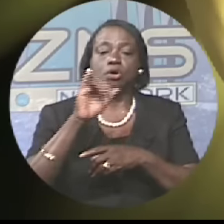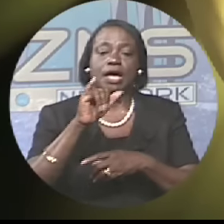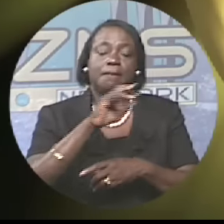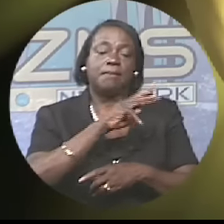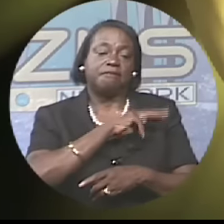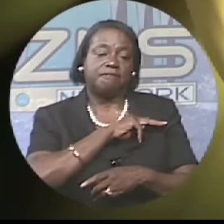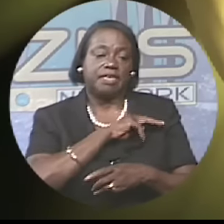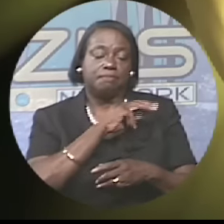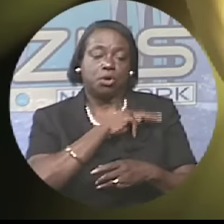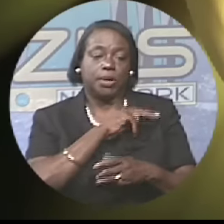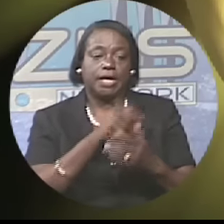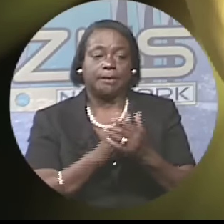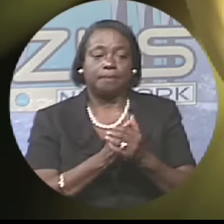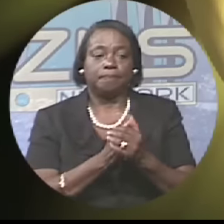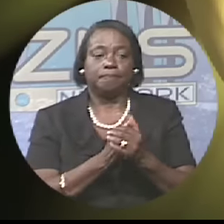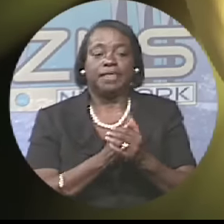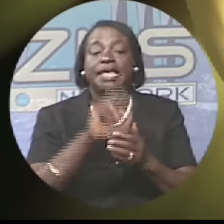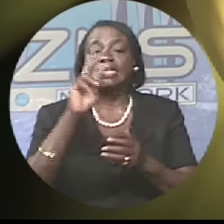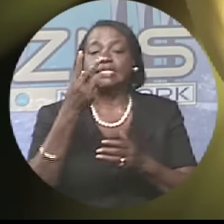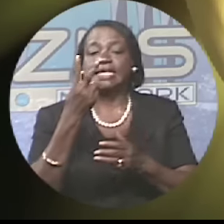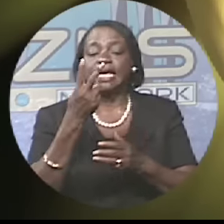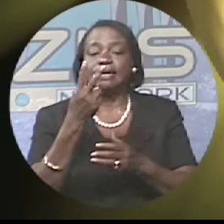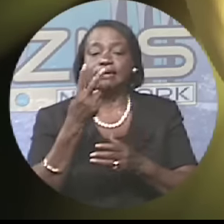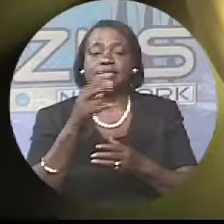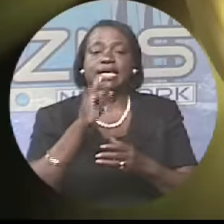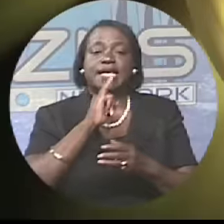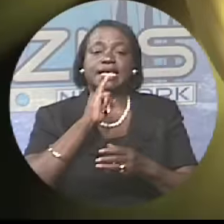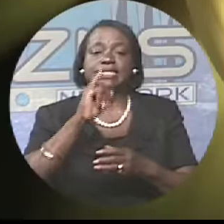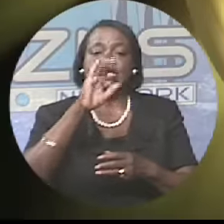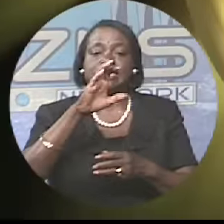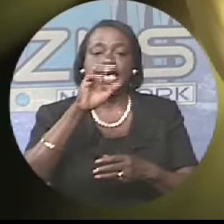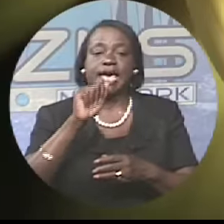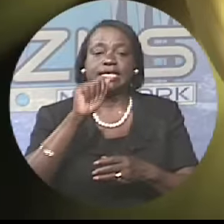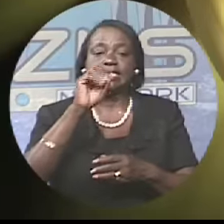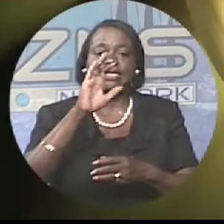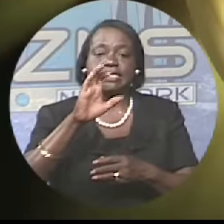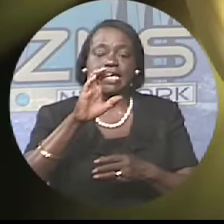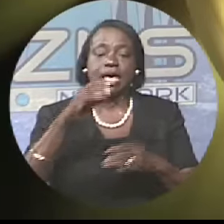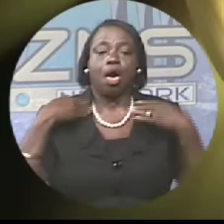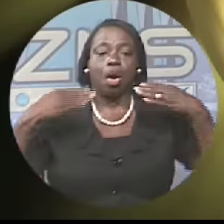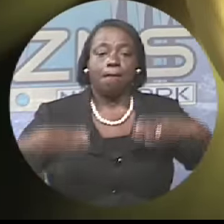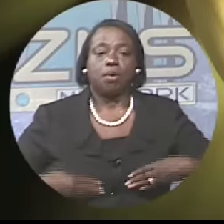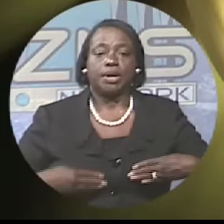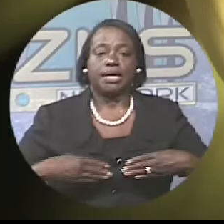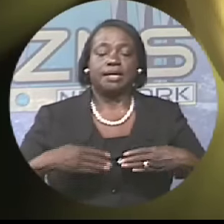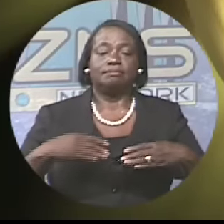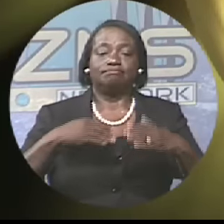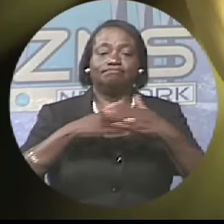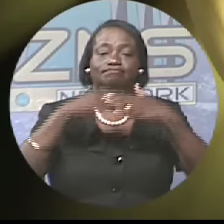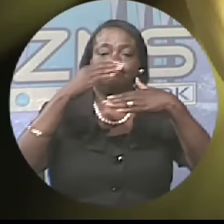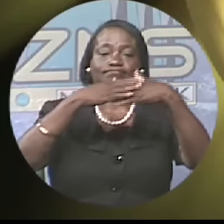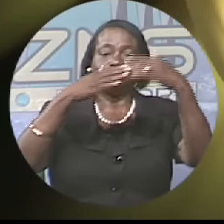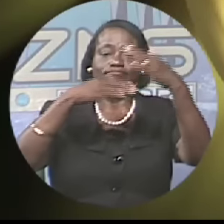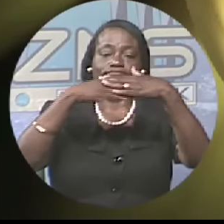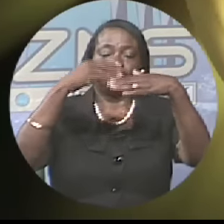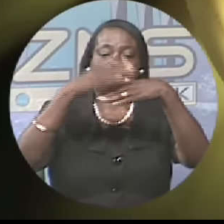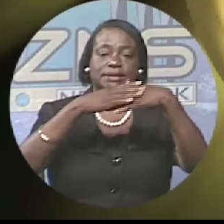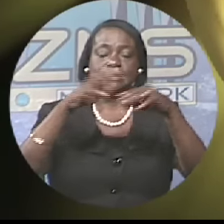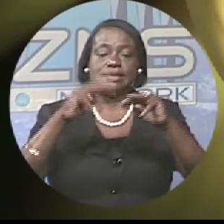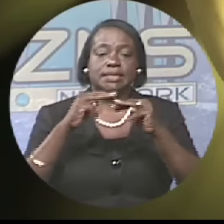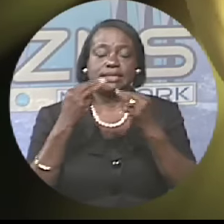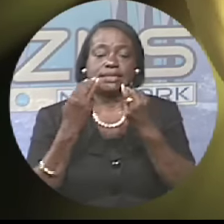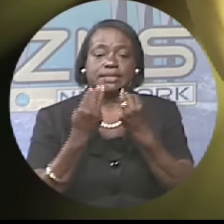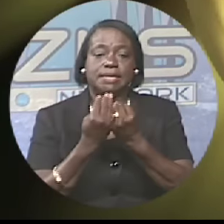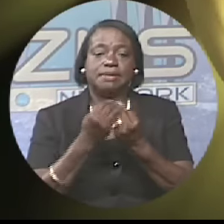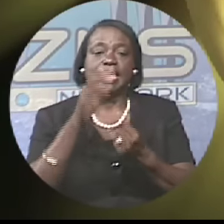McQuinn. Flexing their way to the 2nd spot is the CAC Bodybuilding Championship squad. This year's hosting marked the 8th time that the